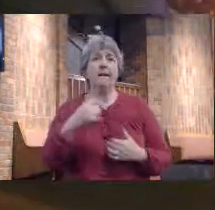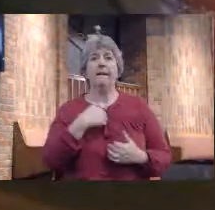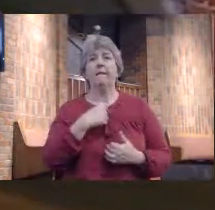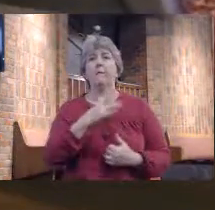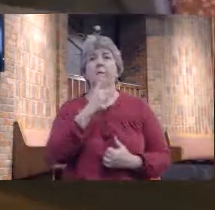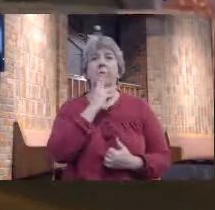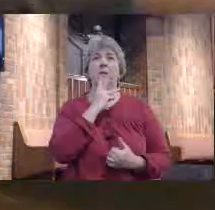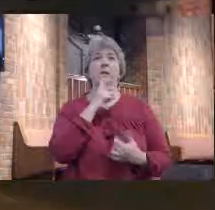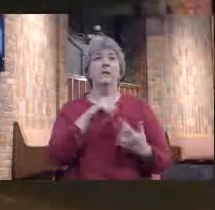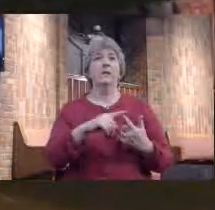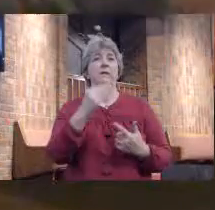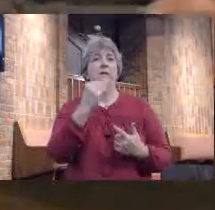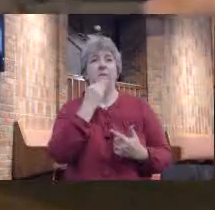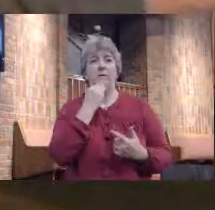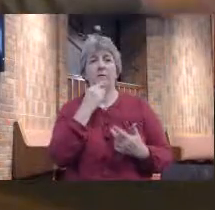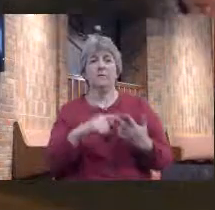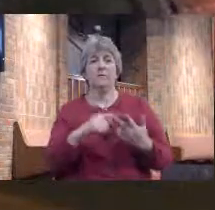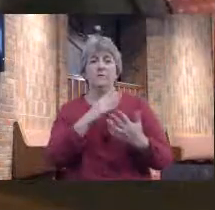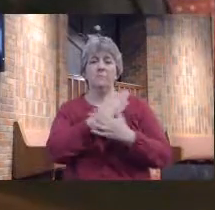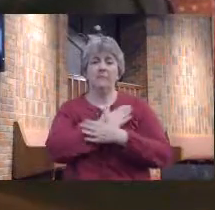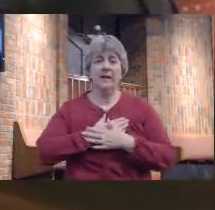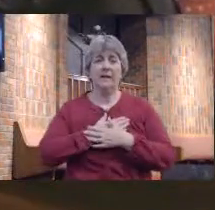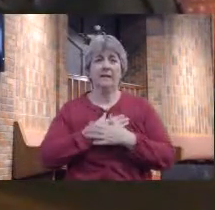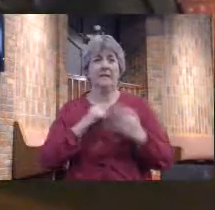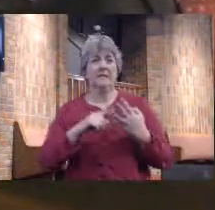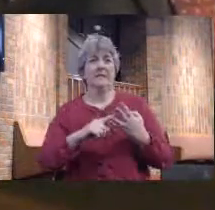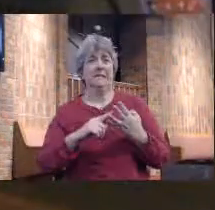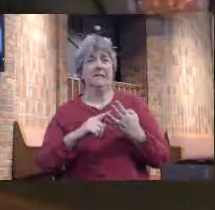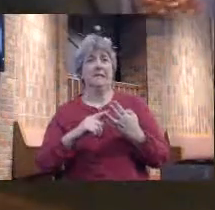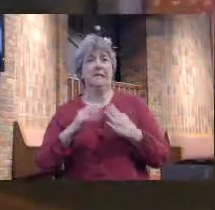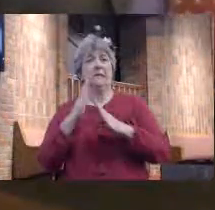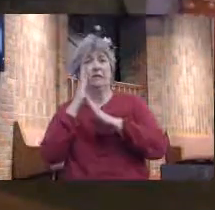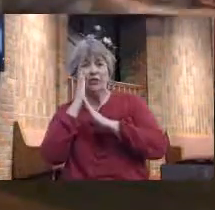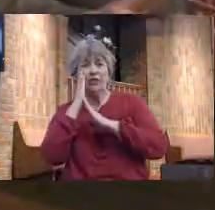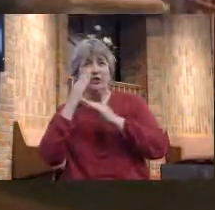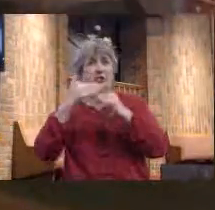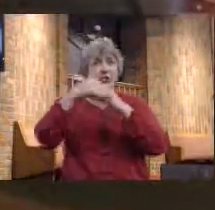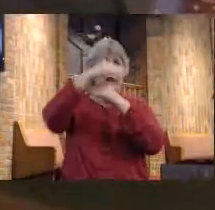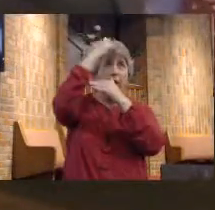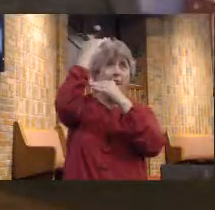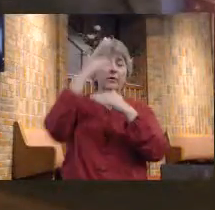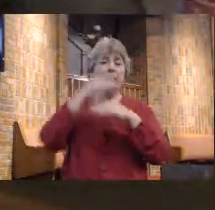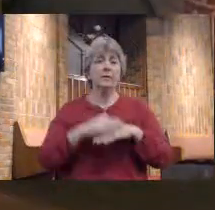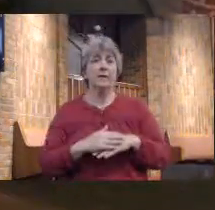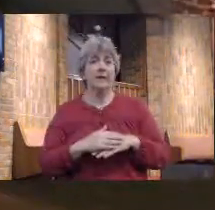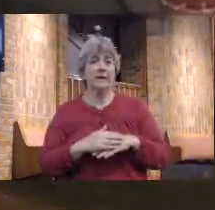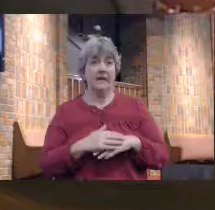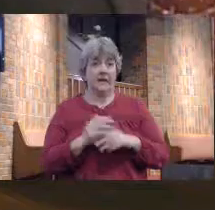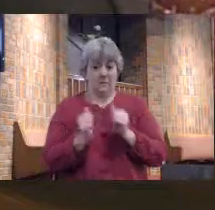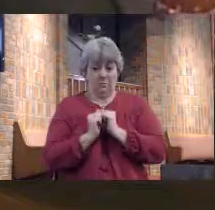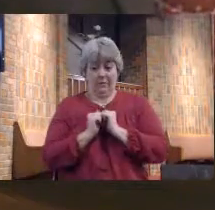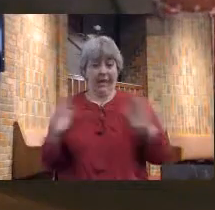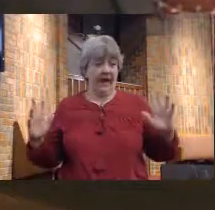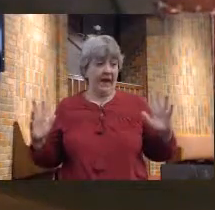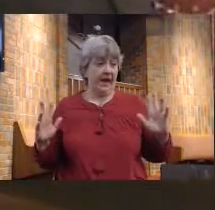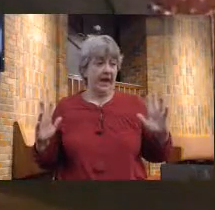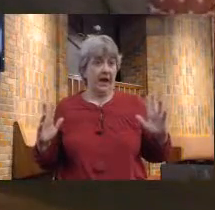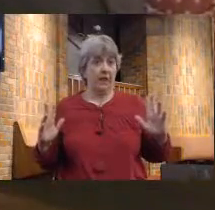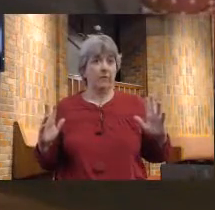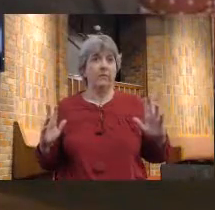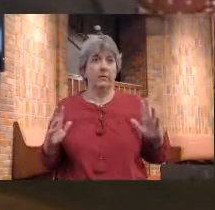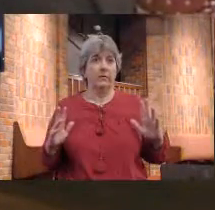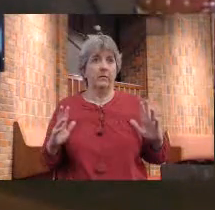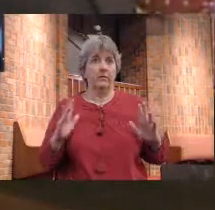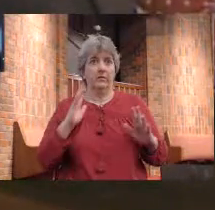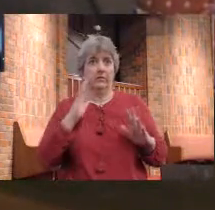food, with rest, with shelter. And you miss these even for a little while, and things quickly